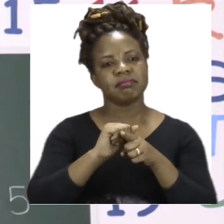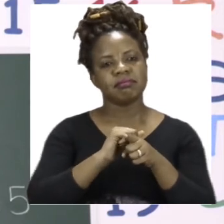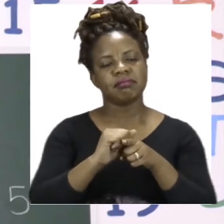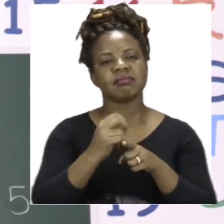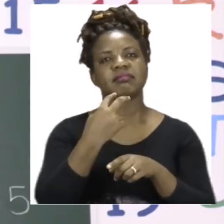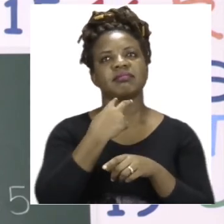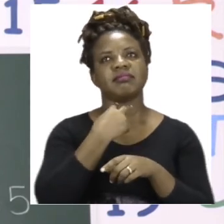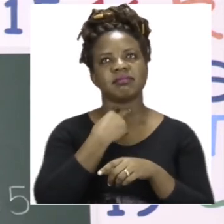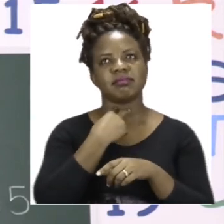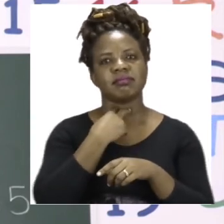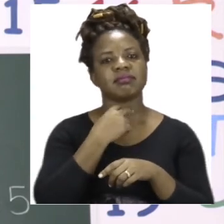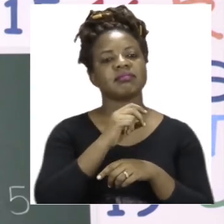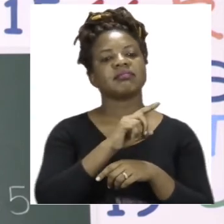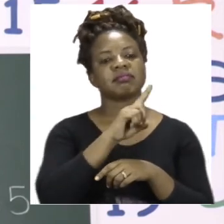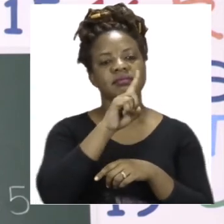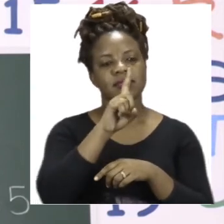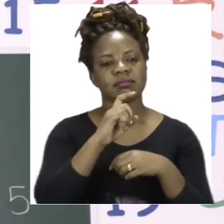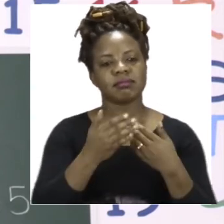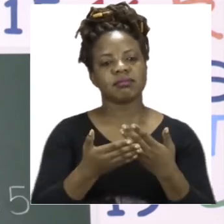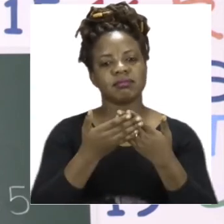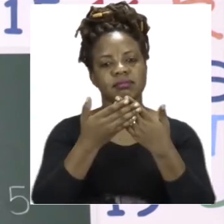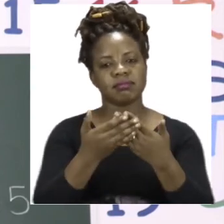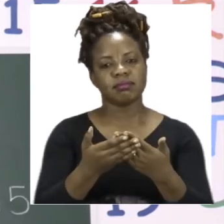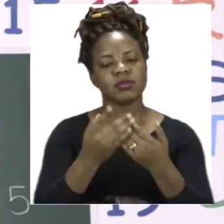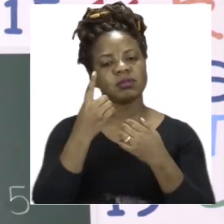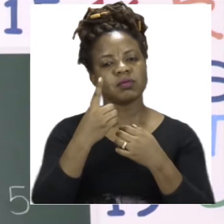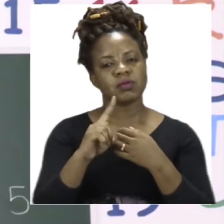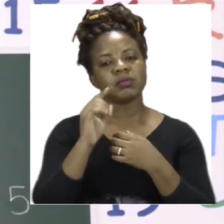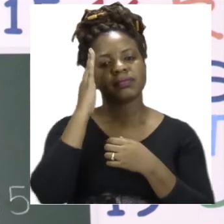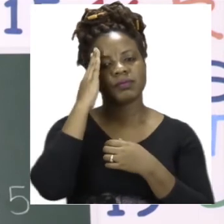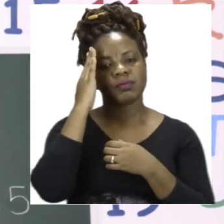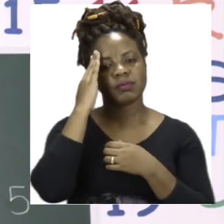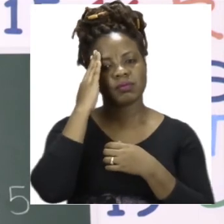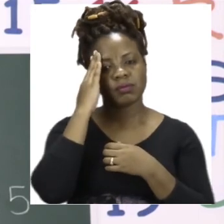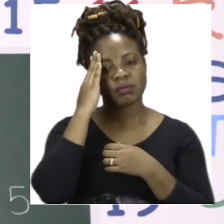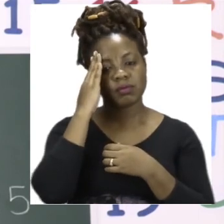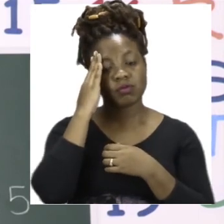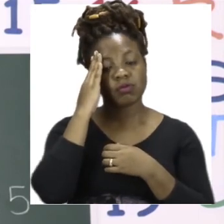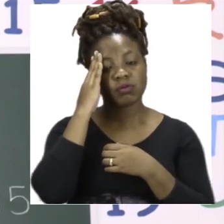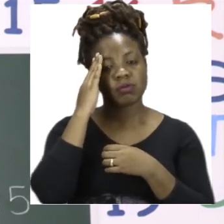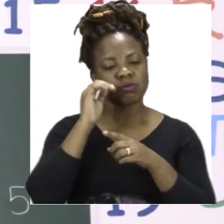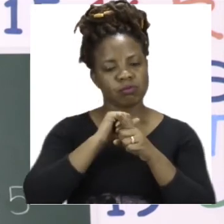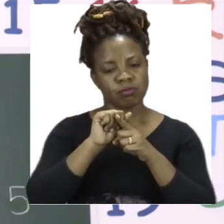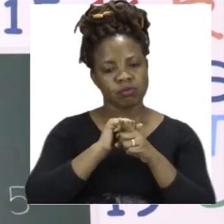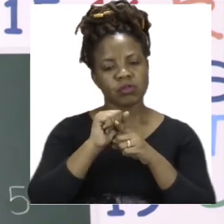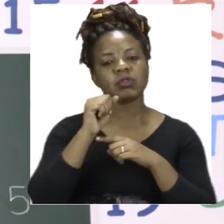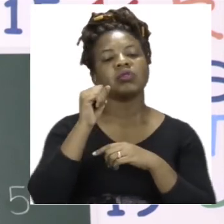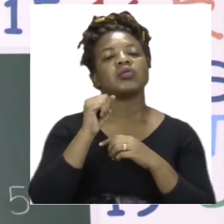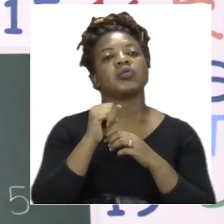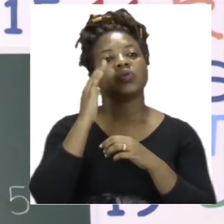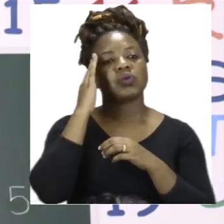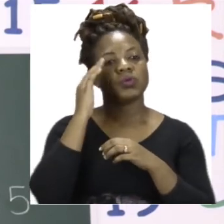the end of the exercise, you are able to do it by yourself. So take your time, use your fingers,